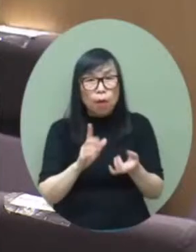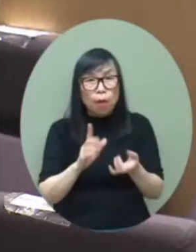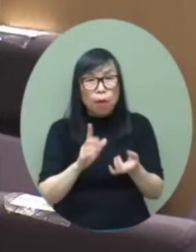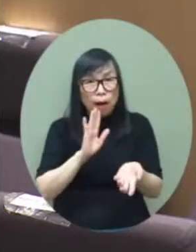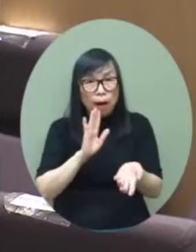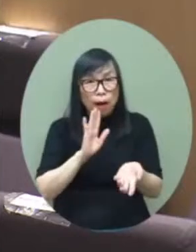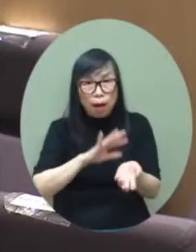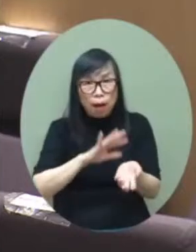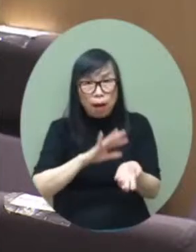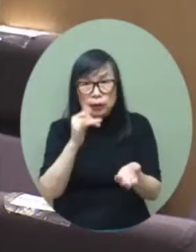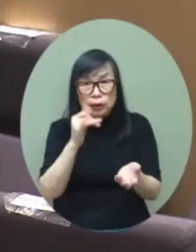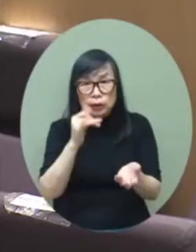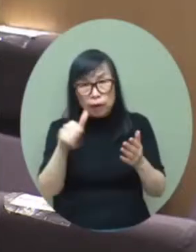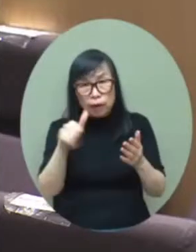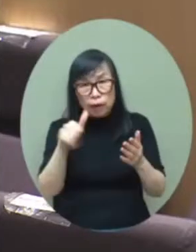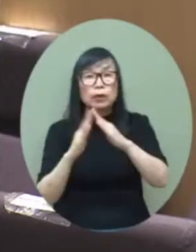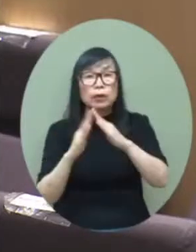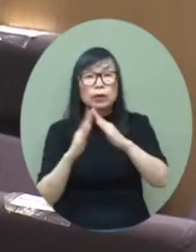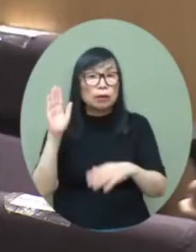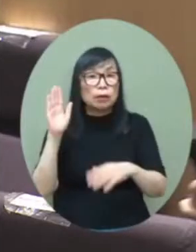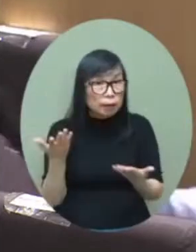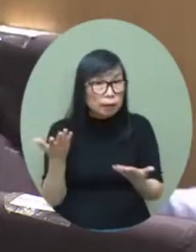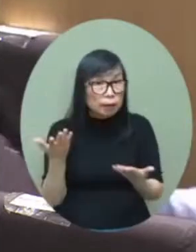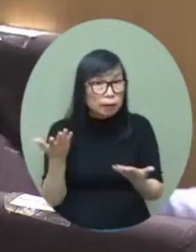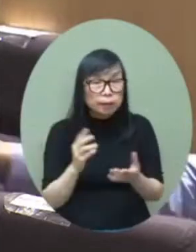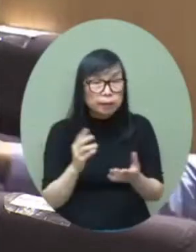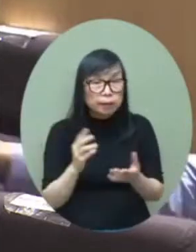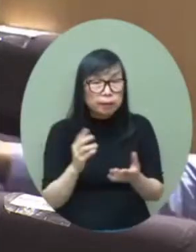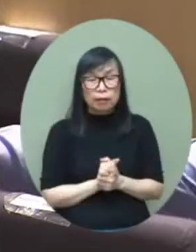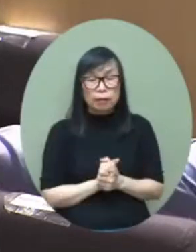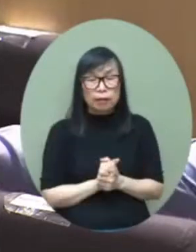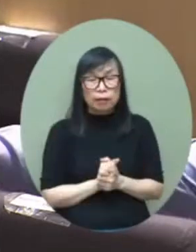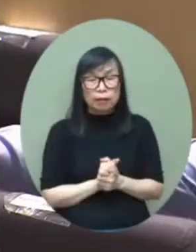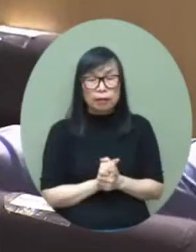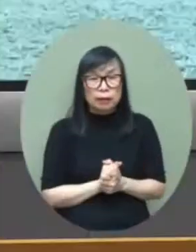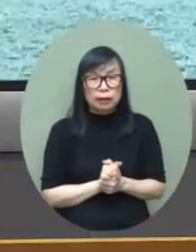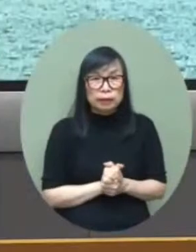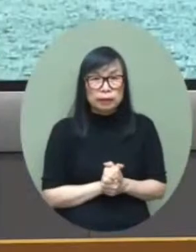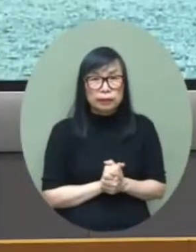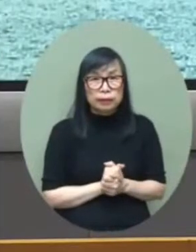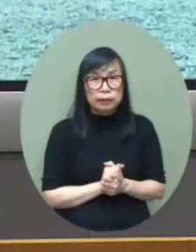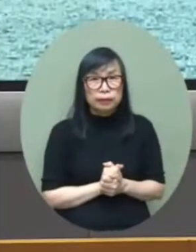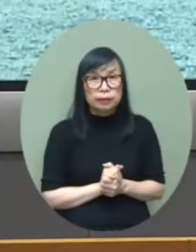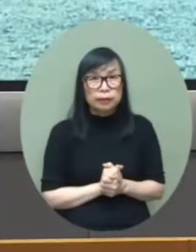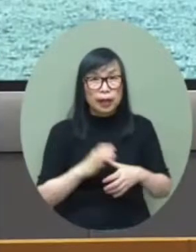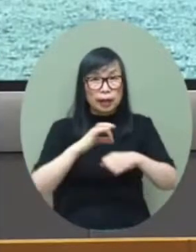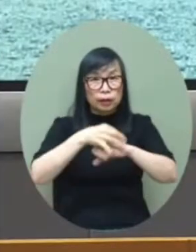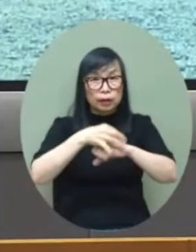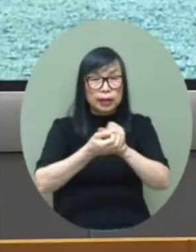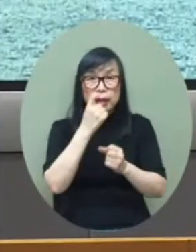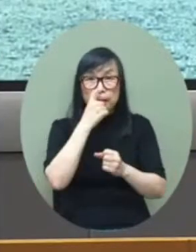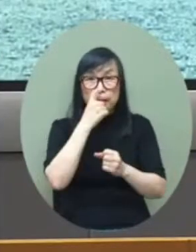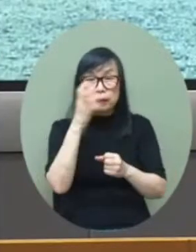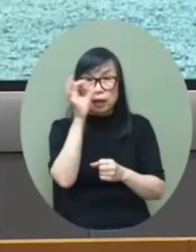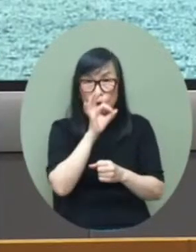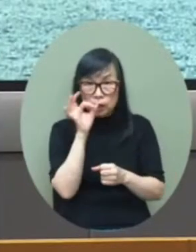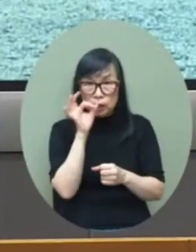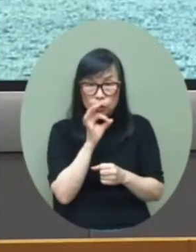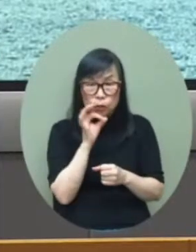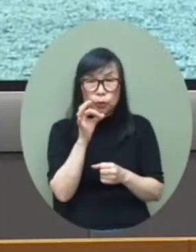quarantine? And for those who test negative, would they be allowed to go home? For